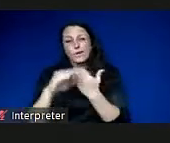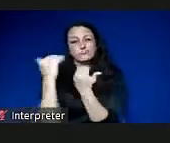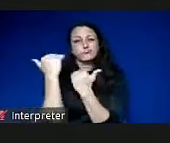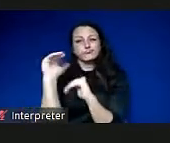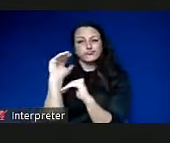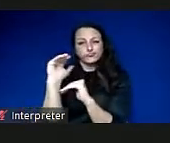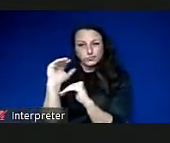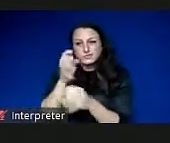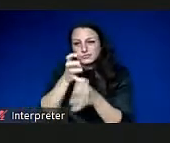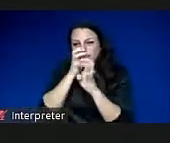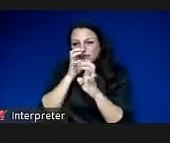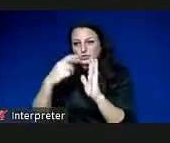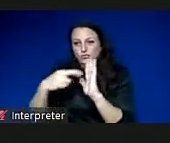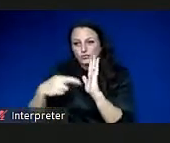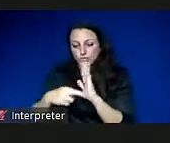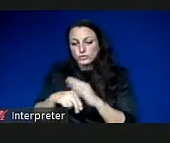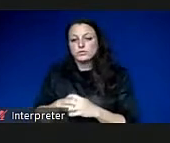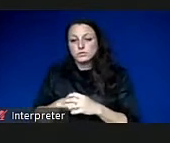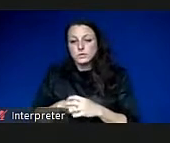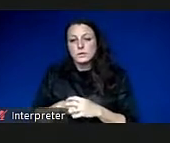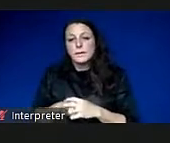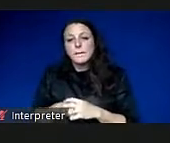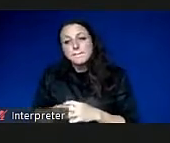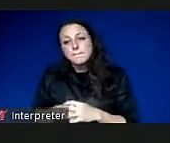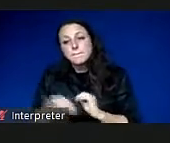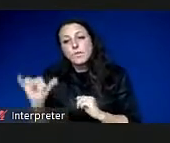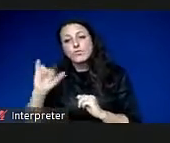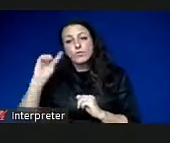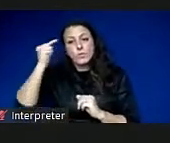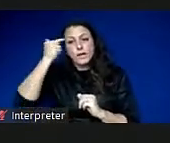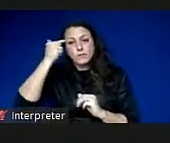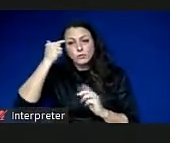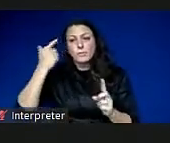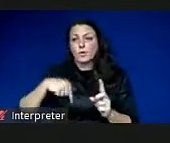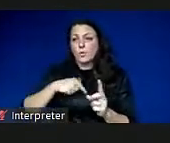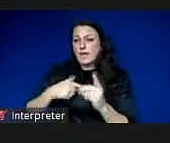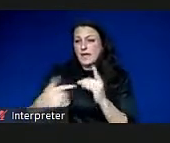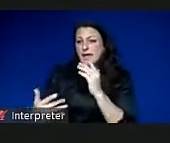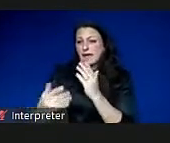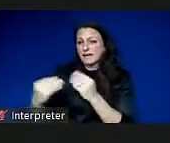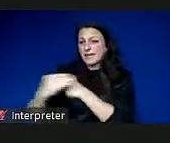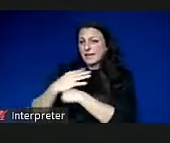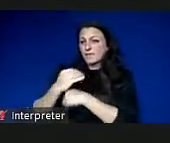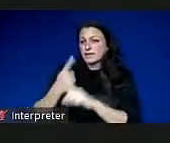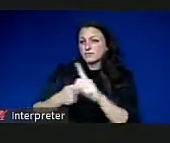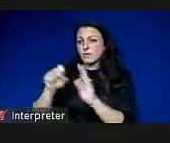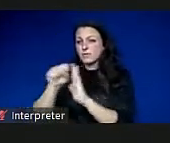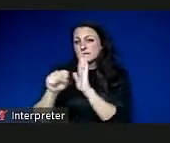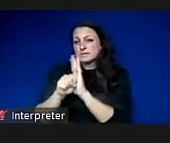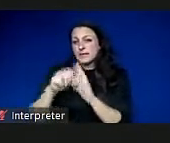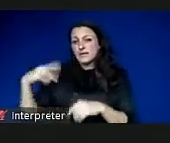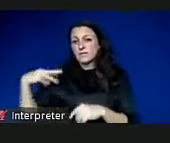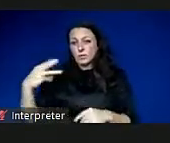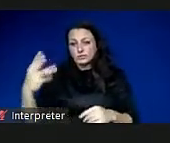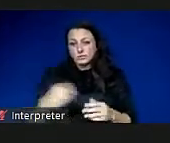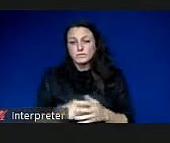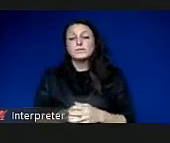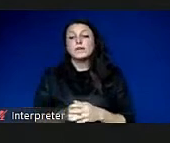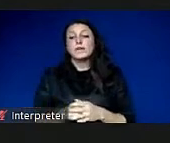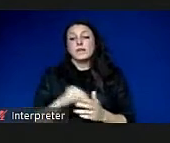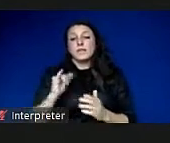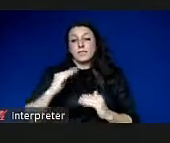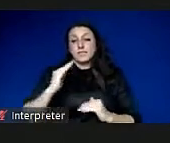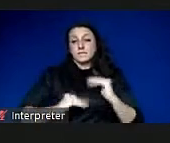stem the flow and take the advice that Governor Polis had gotten from the state of Washington. The facilities were responsible